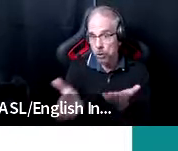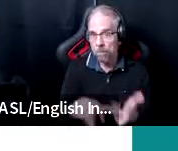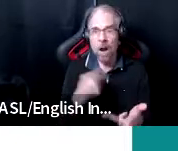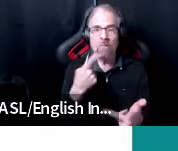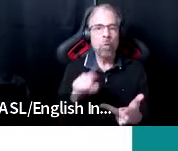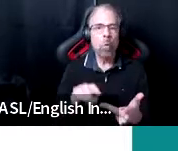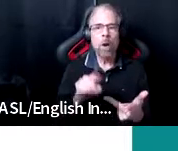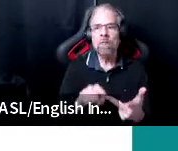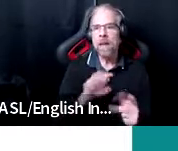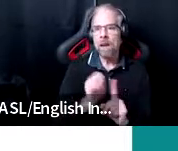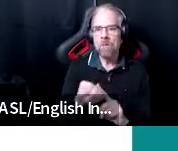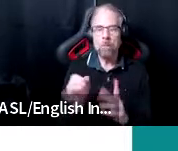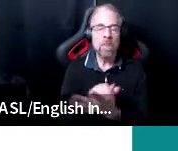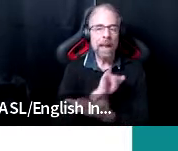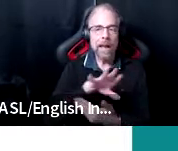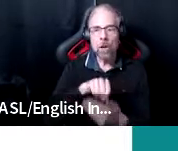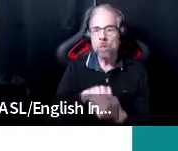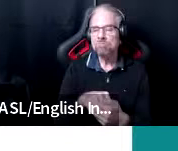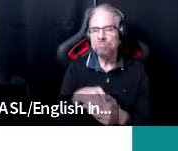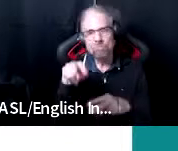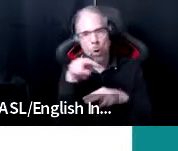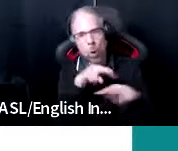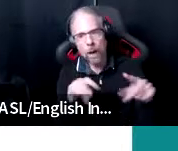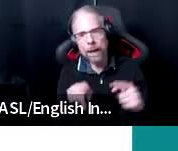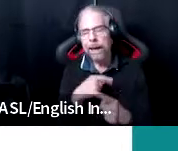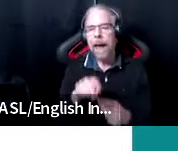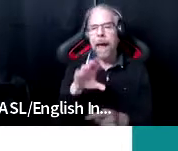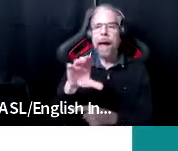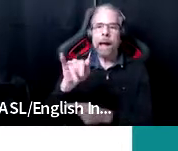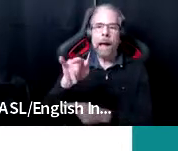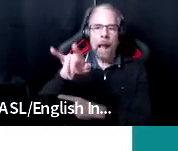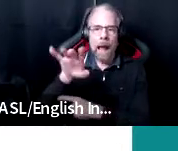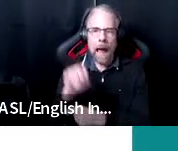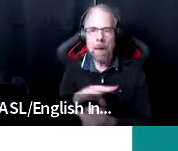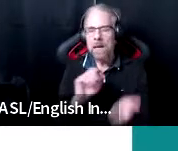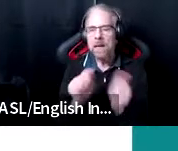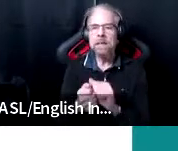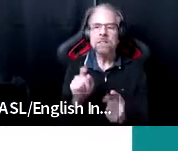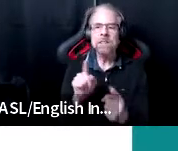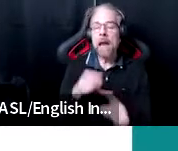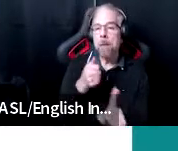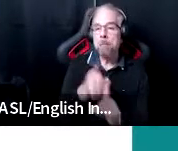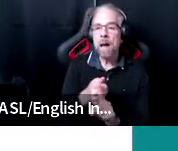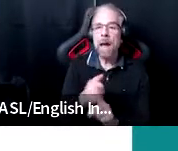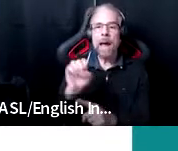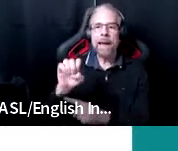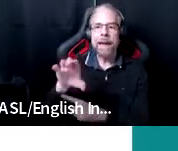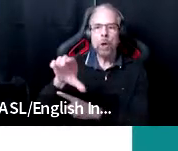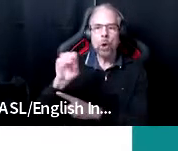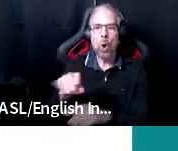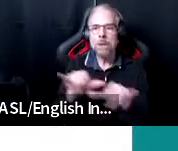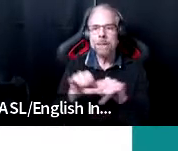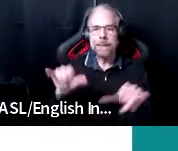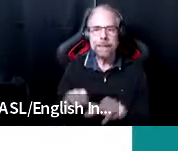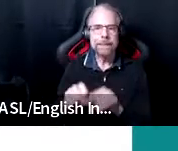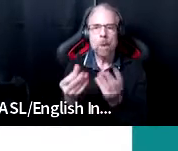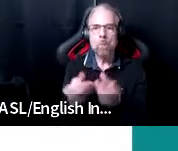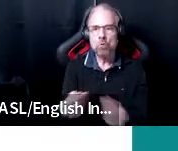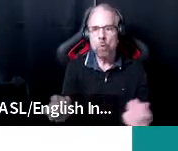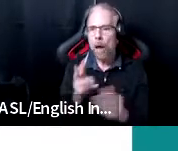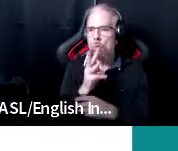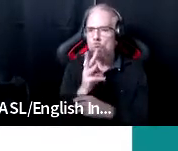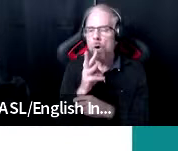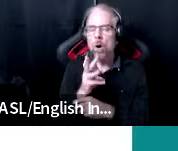that includes looking at climate change, impacts to ecosystems and groundwater, the impacts